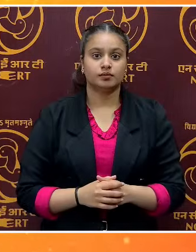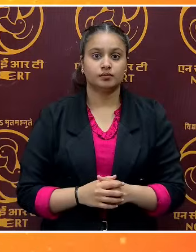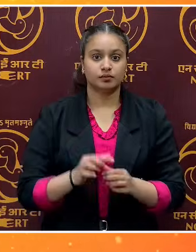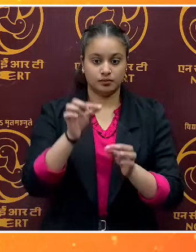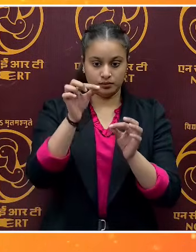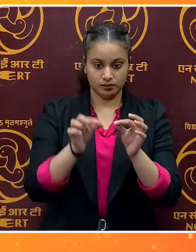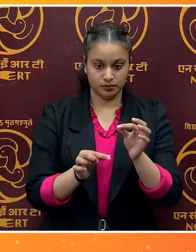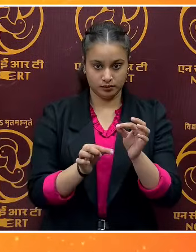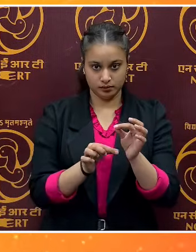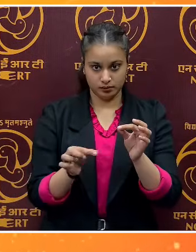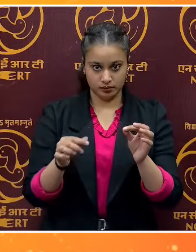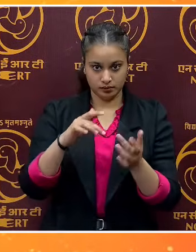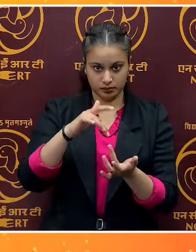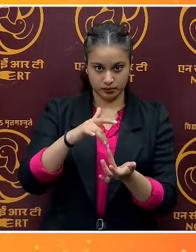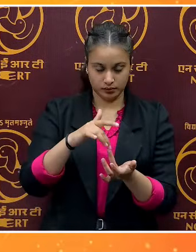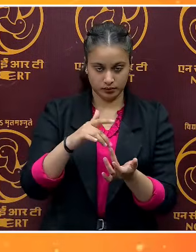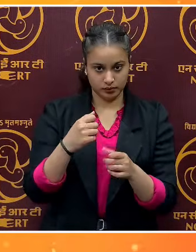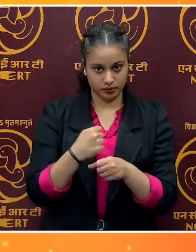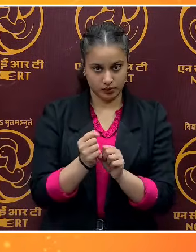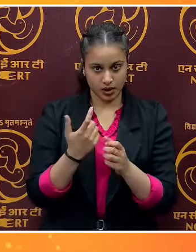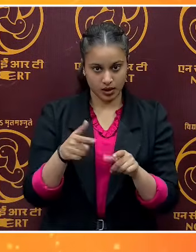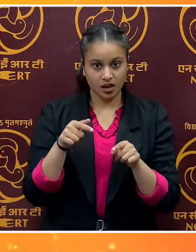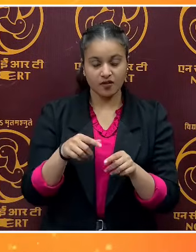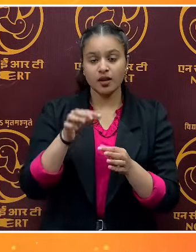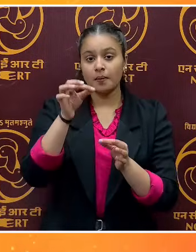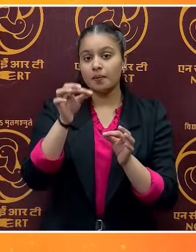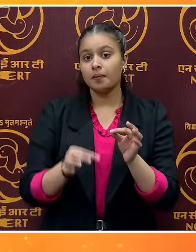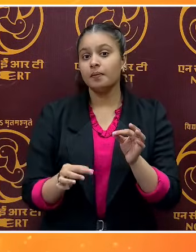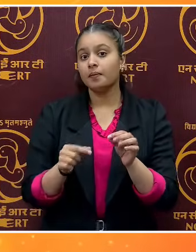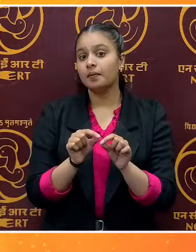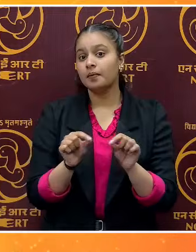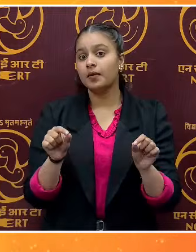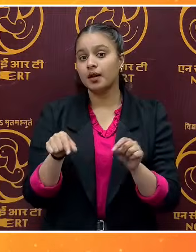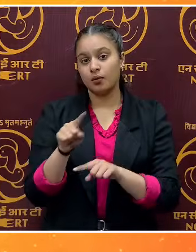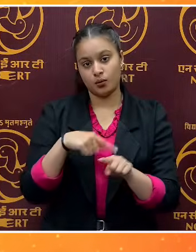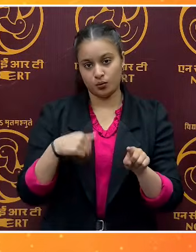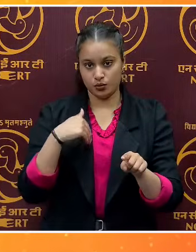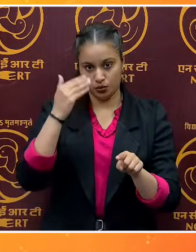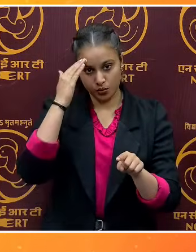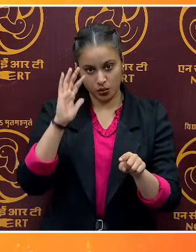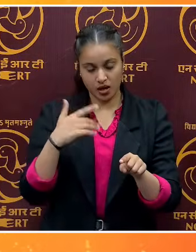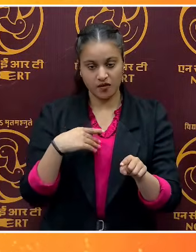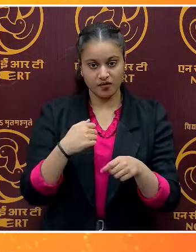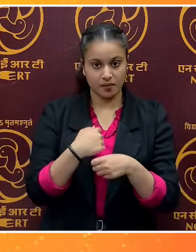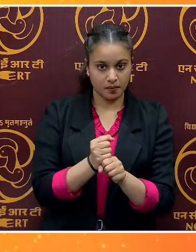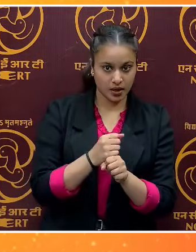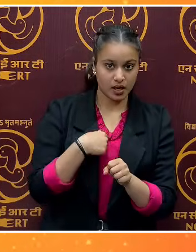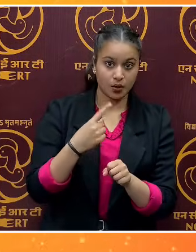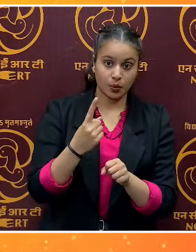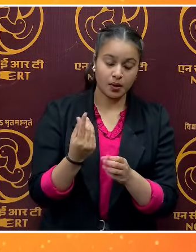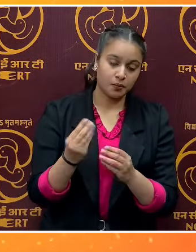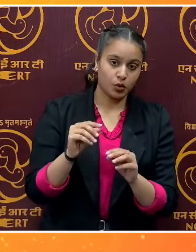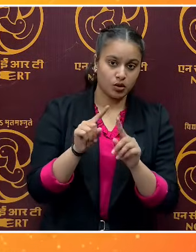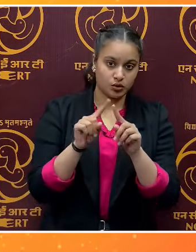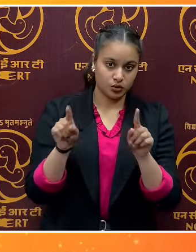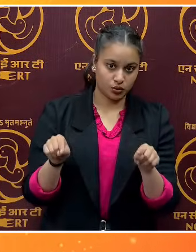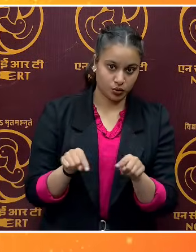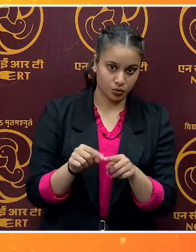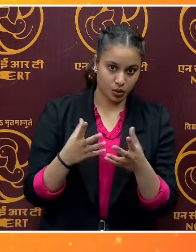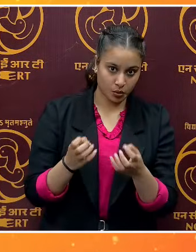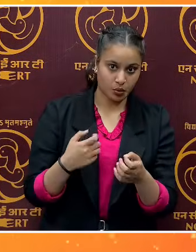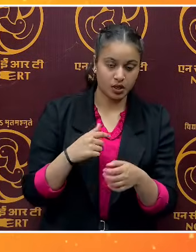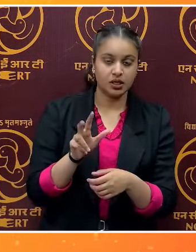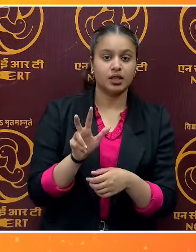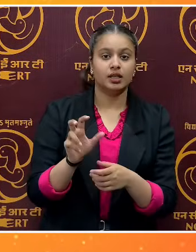perpendicular and same way this perpendicular. I also know I have to construct one more square. So, let me take this as